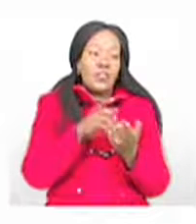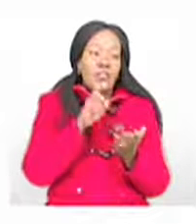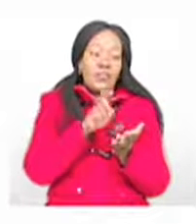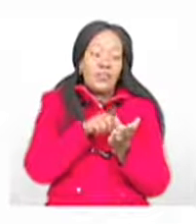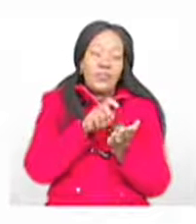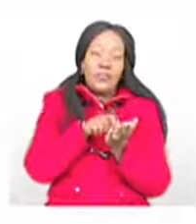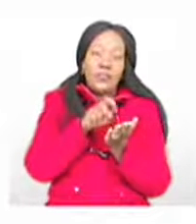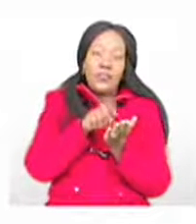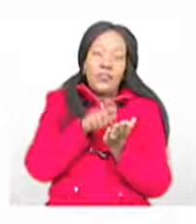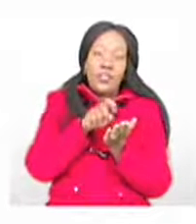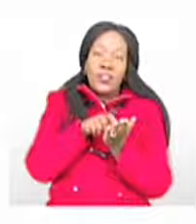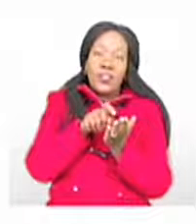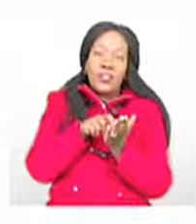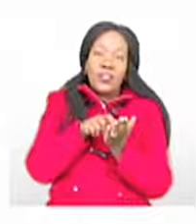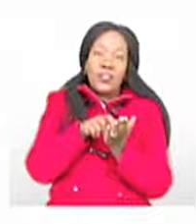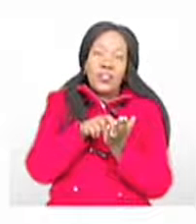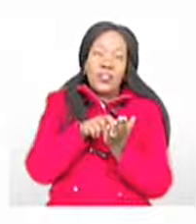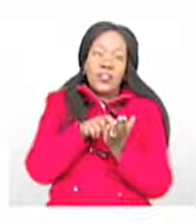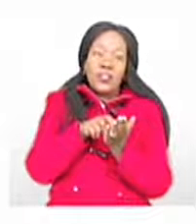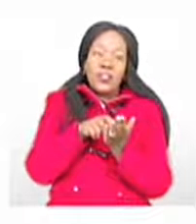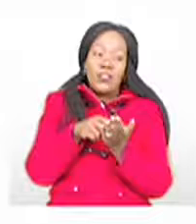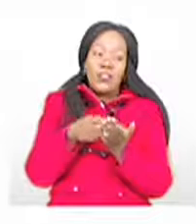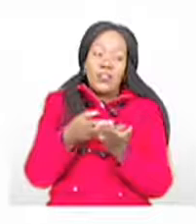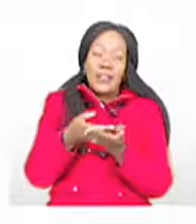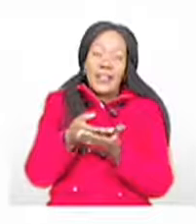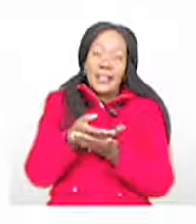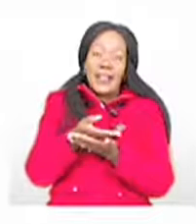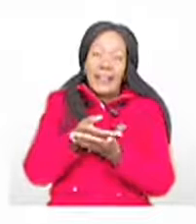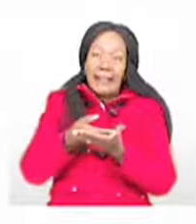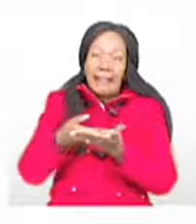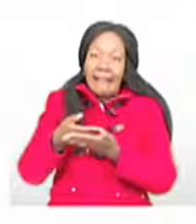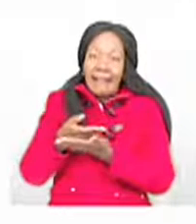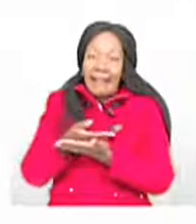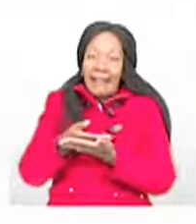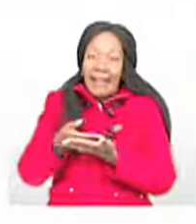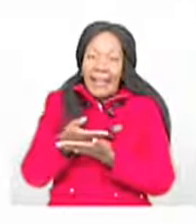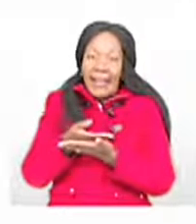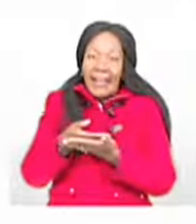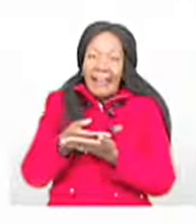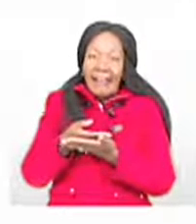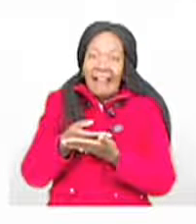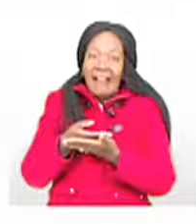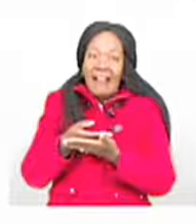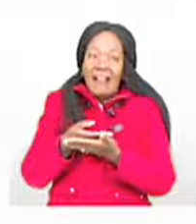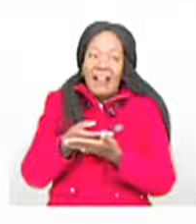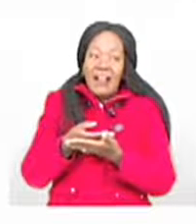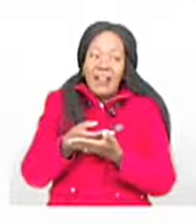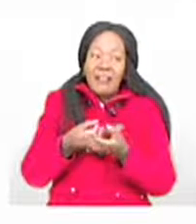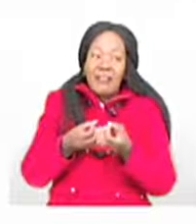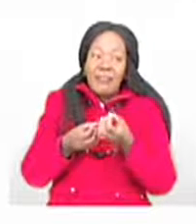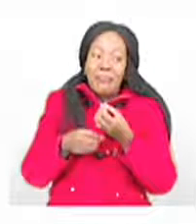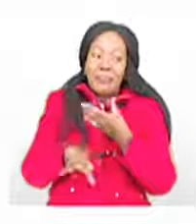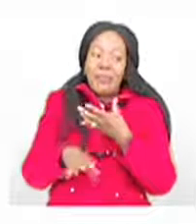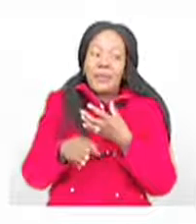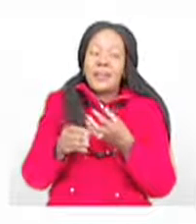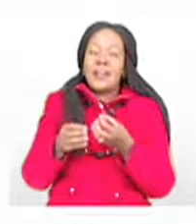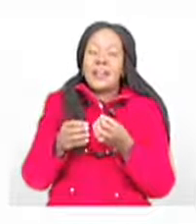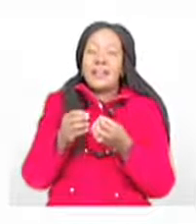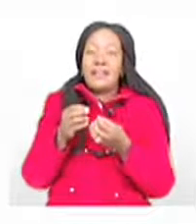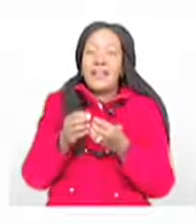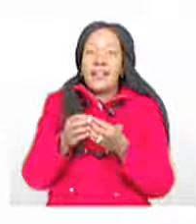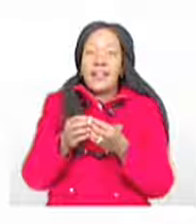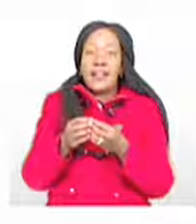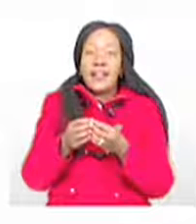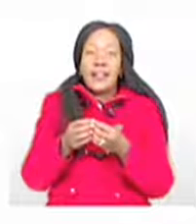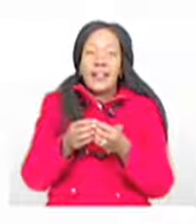hen. The hen needs to get to its nest to lay more eggs. Let's